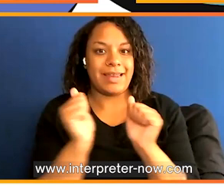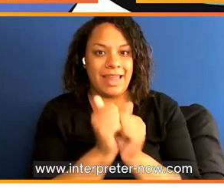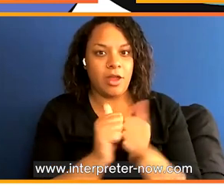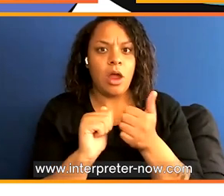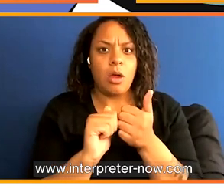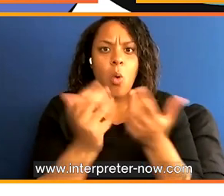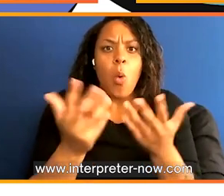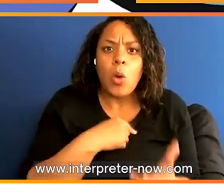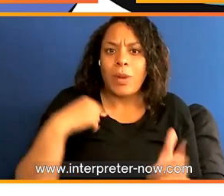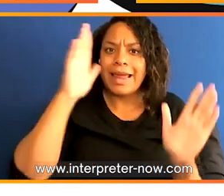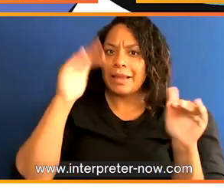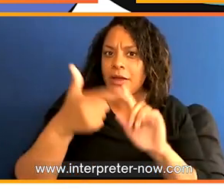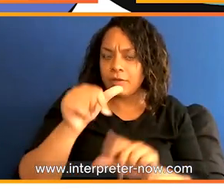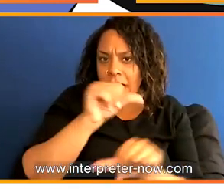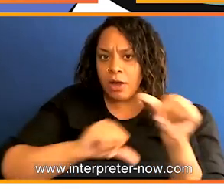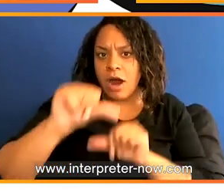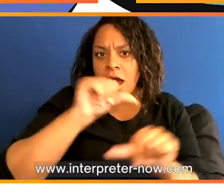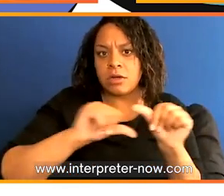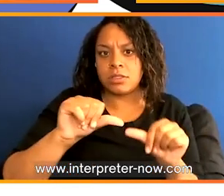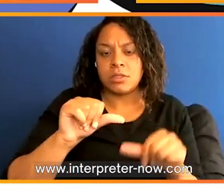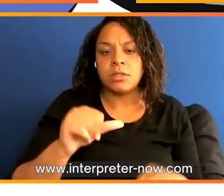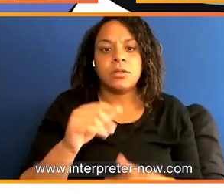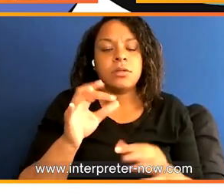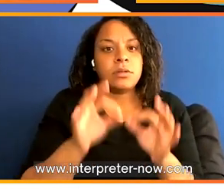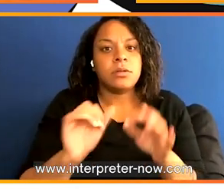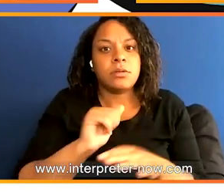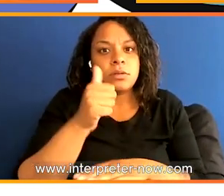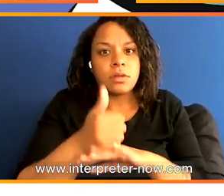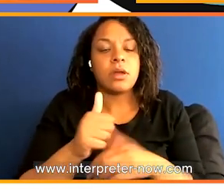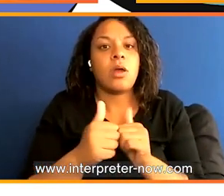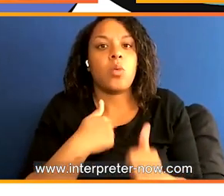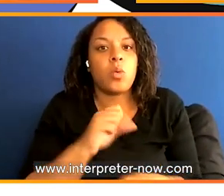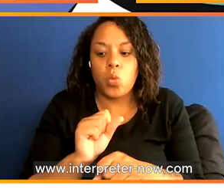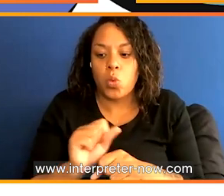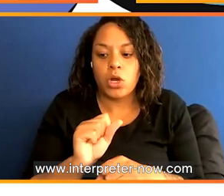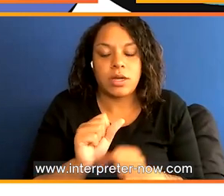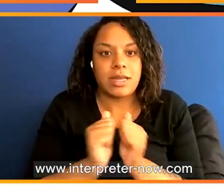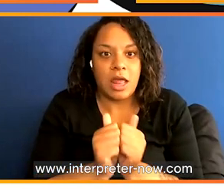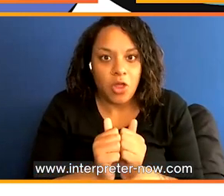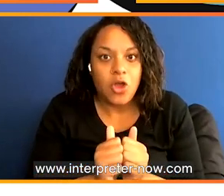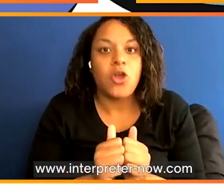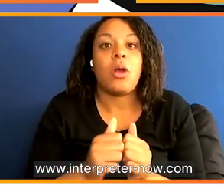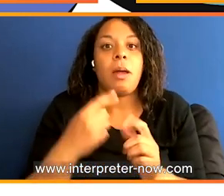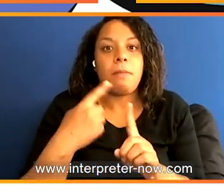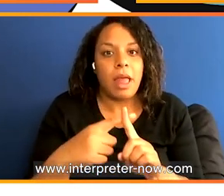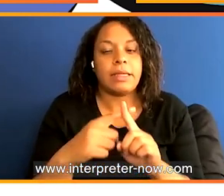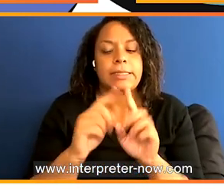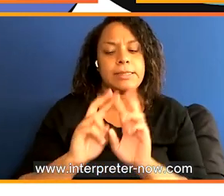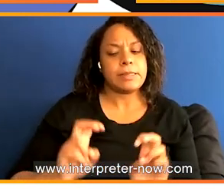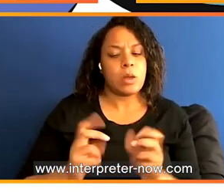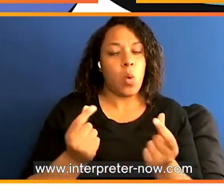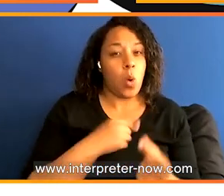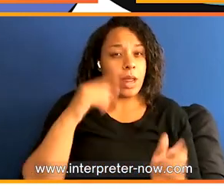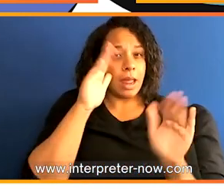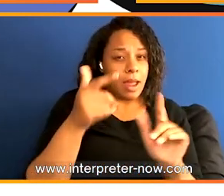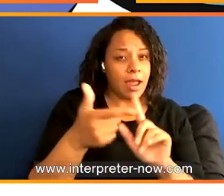do we expect from each other, right? So it could be as simple as setting ground rules for how we work together, but then teasing out